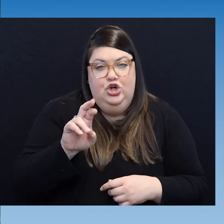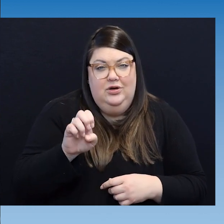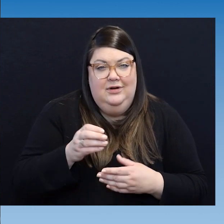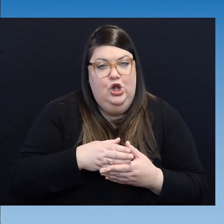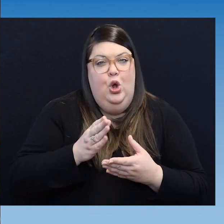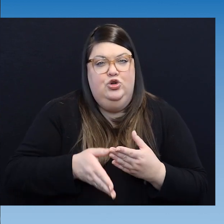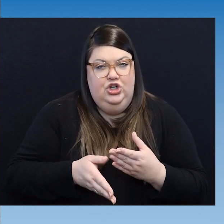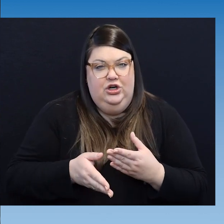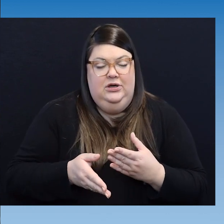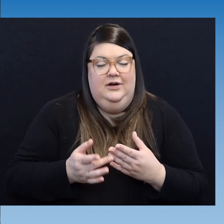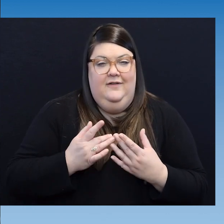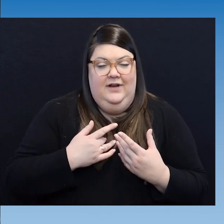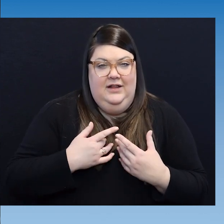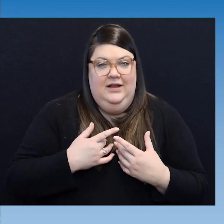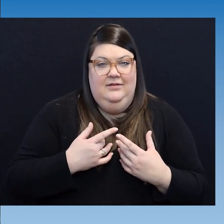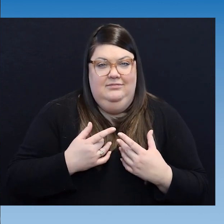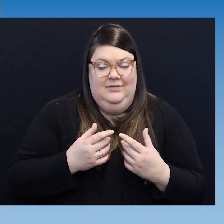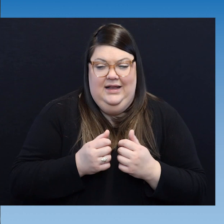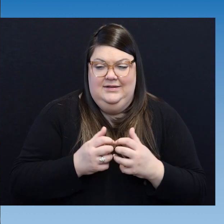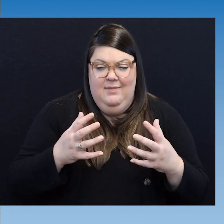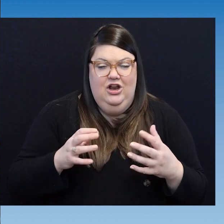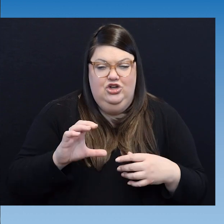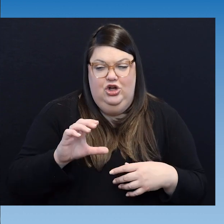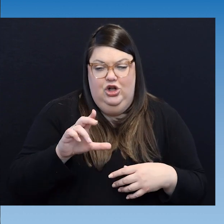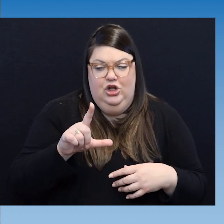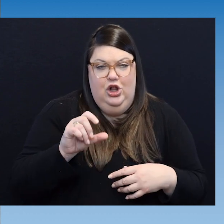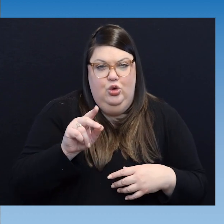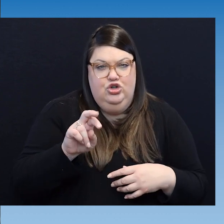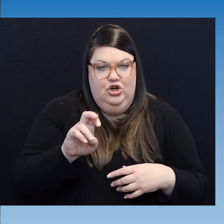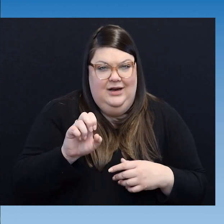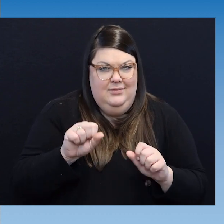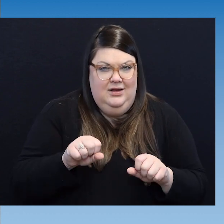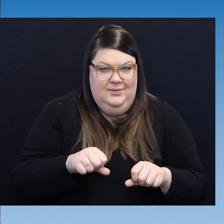Really seeking as much closure as you could get.